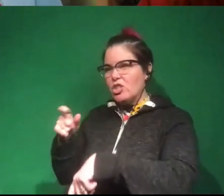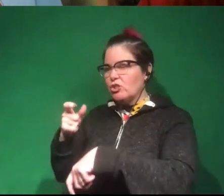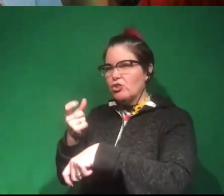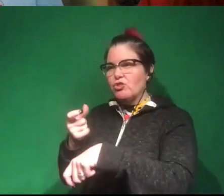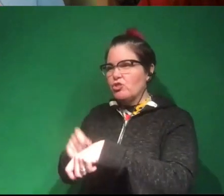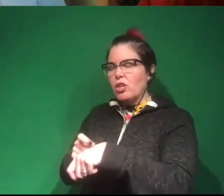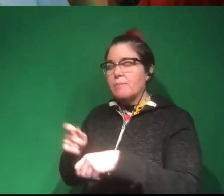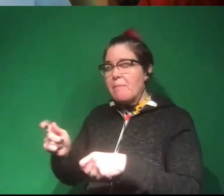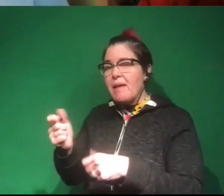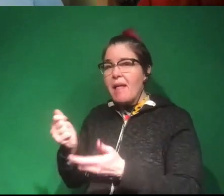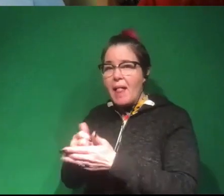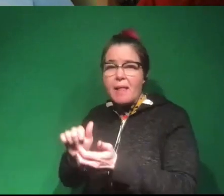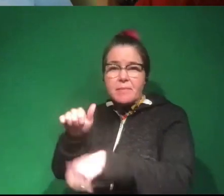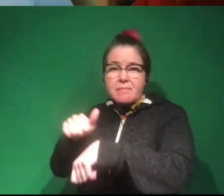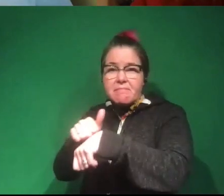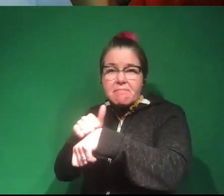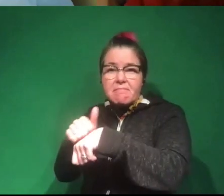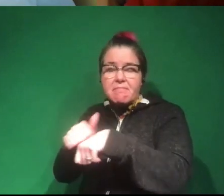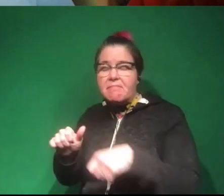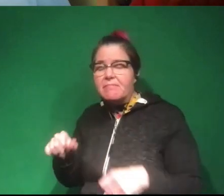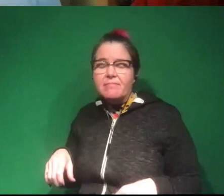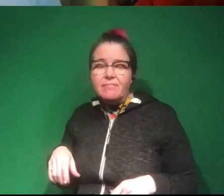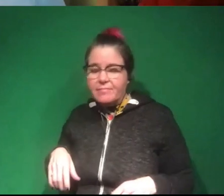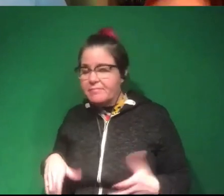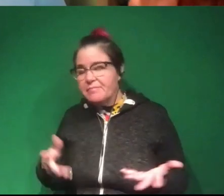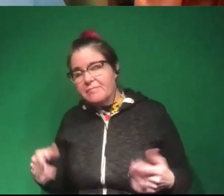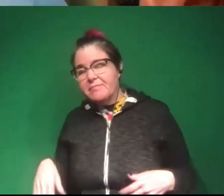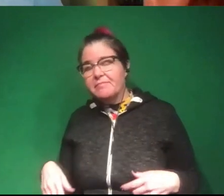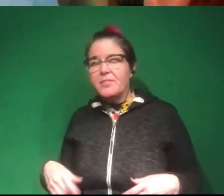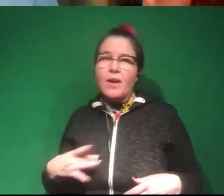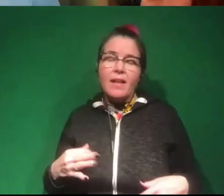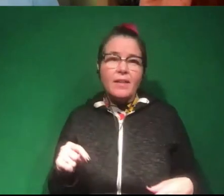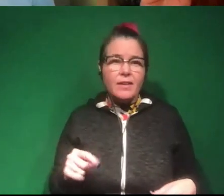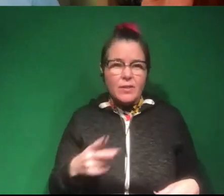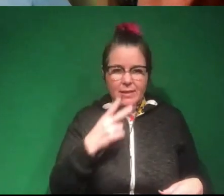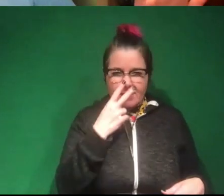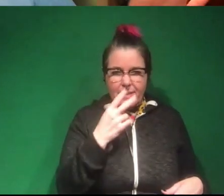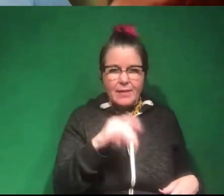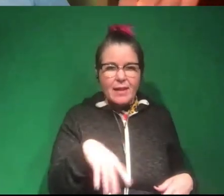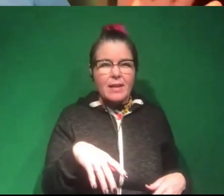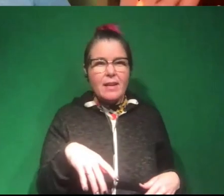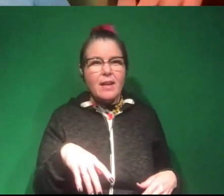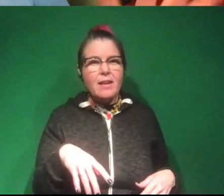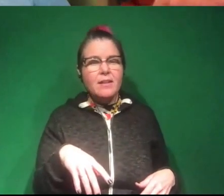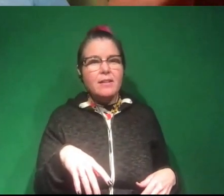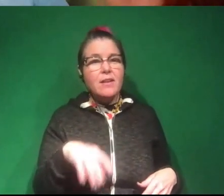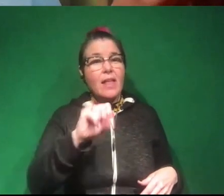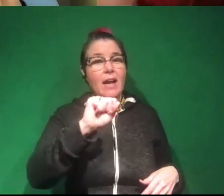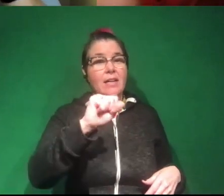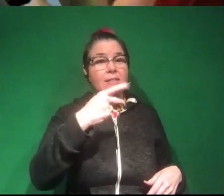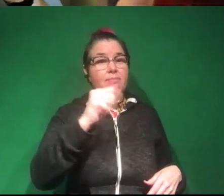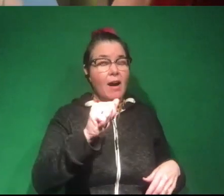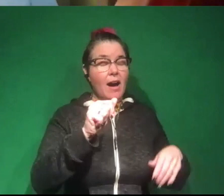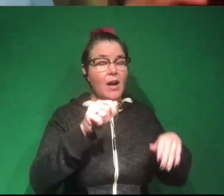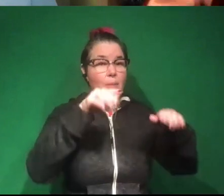help exfoliate. Okay, I like that. Have you ever seen the little, there's like spas where you put your feet in with a bunch of fish and then